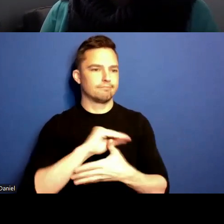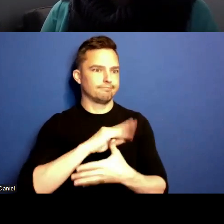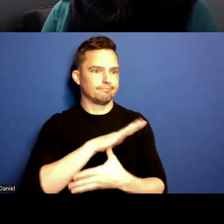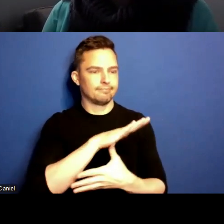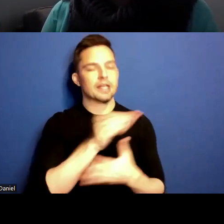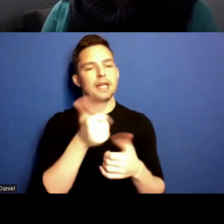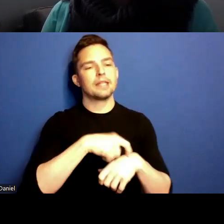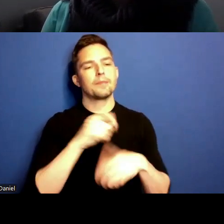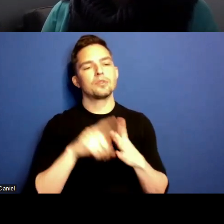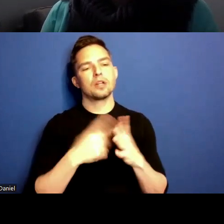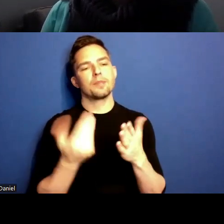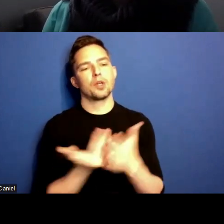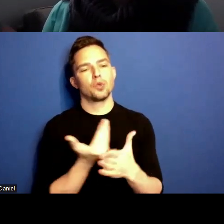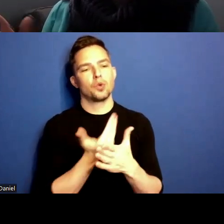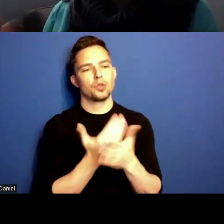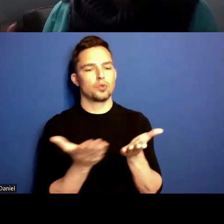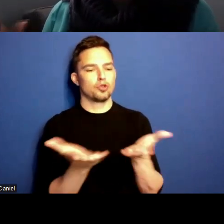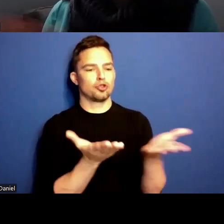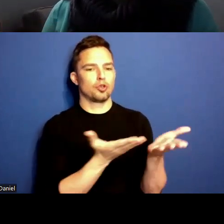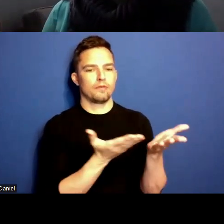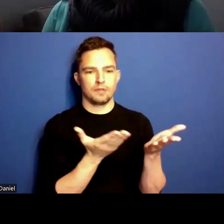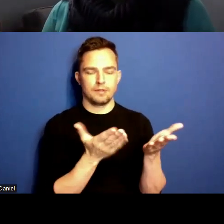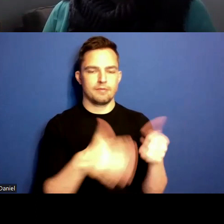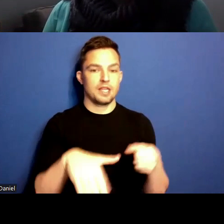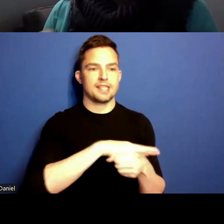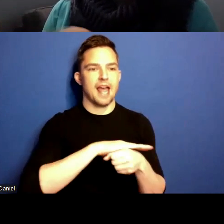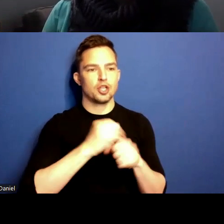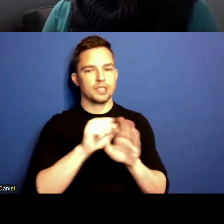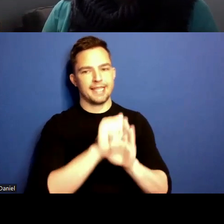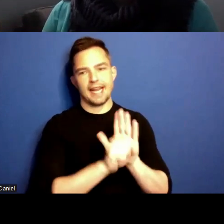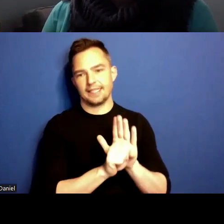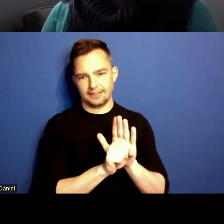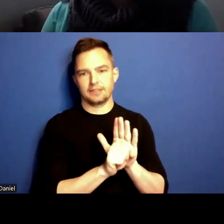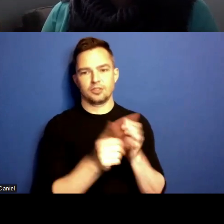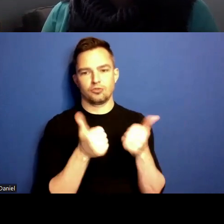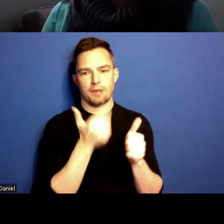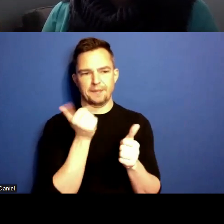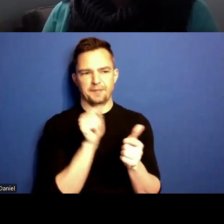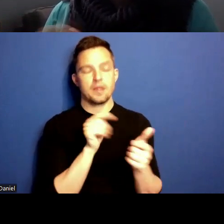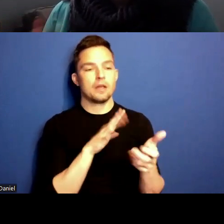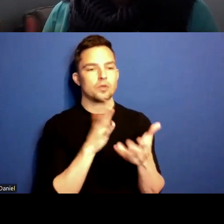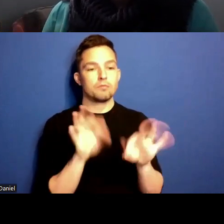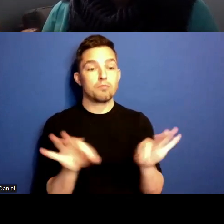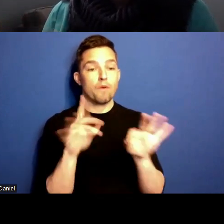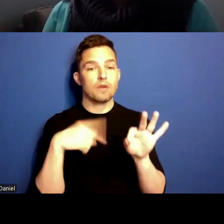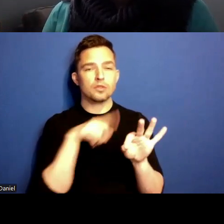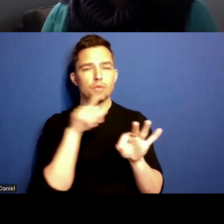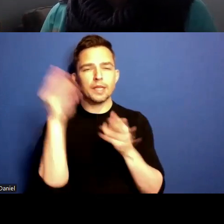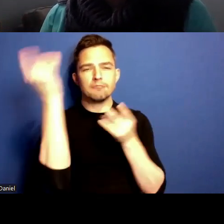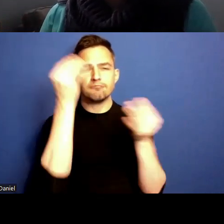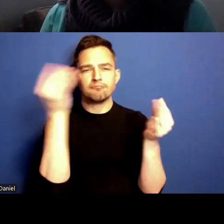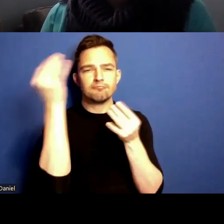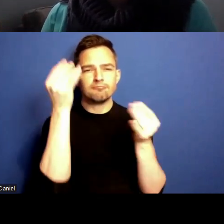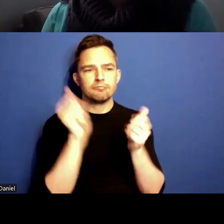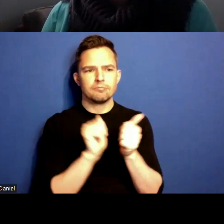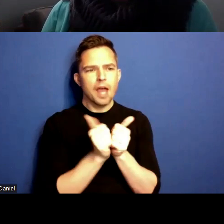to do our best to serve the entire state. And so it was important for us to really think about how